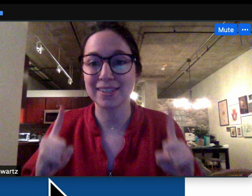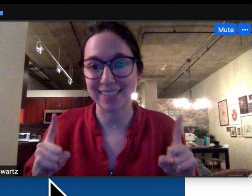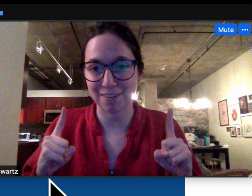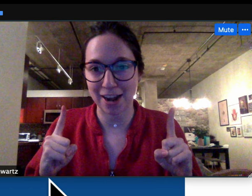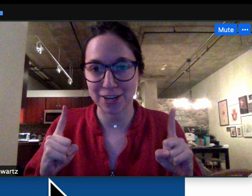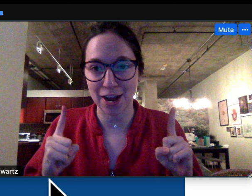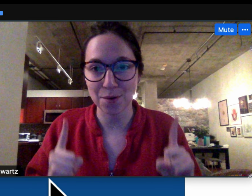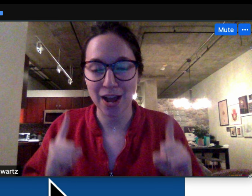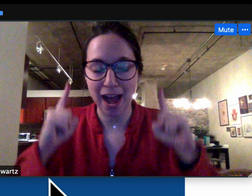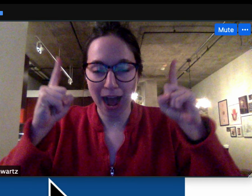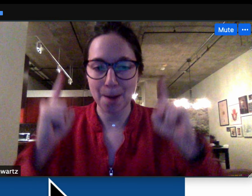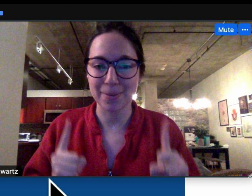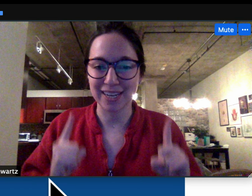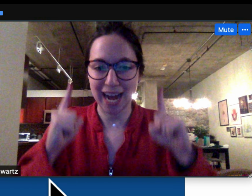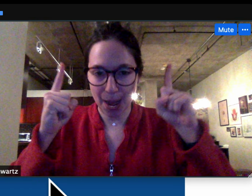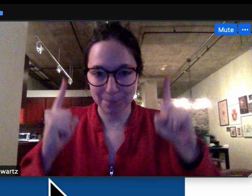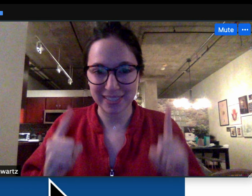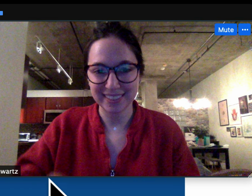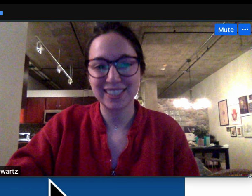Up. Get ready. Go.